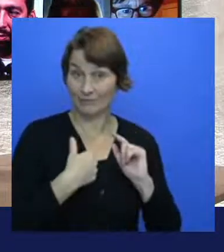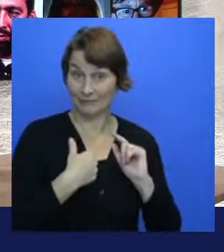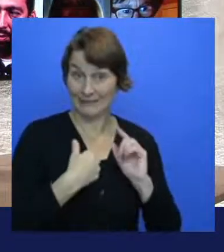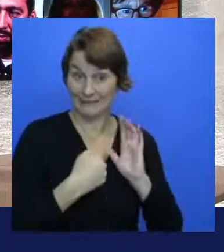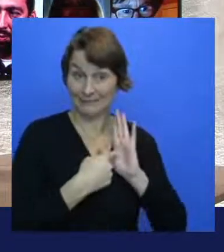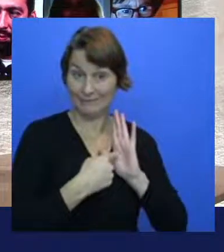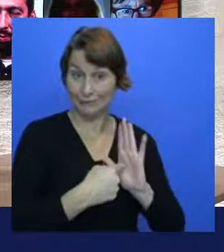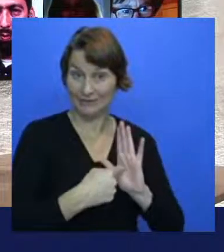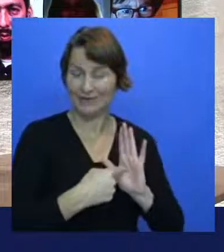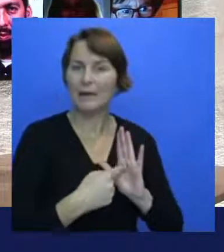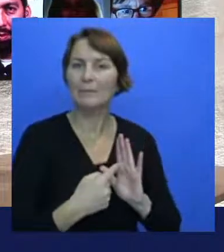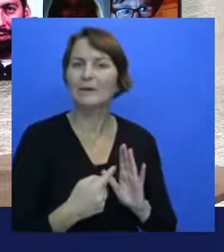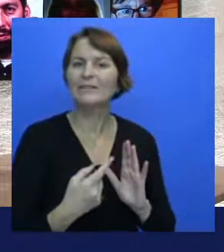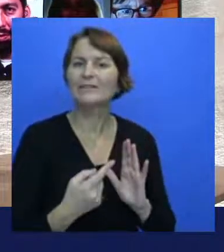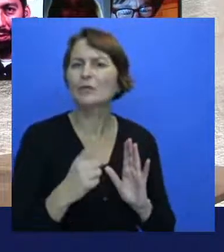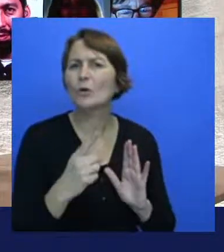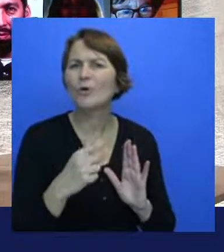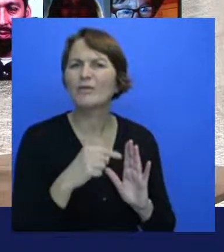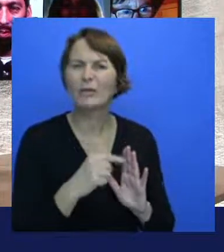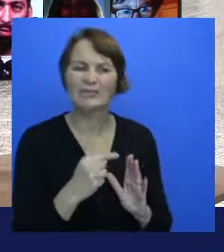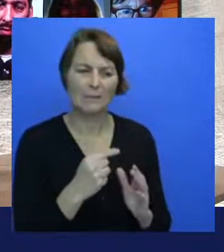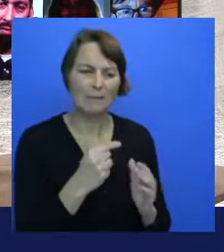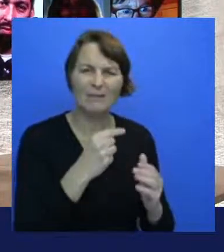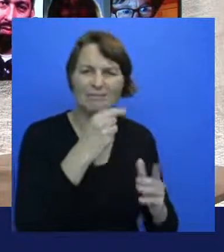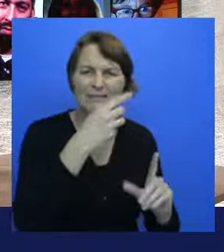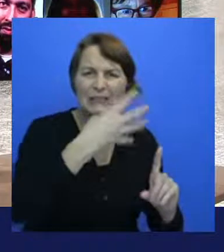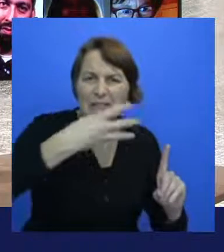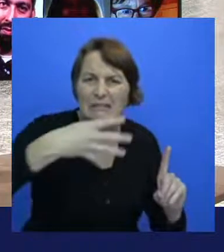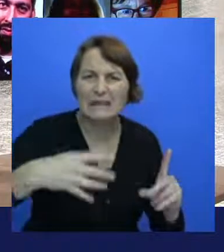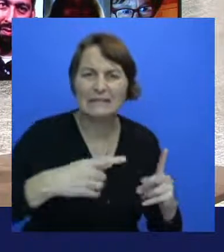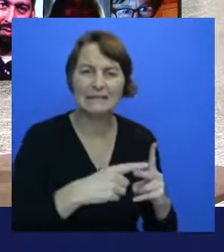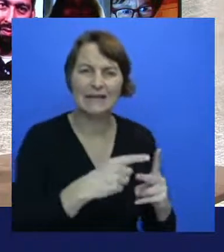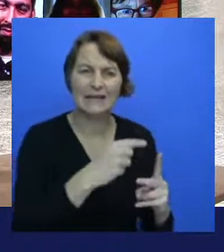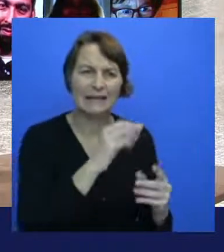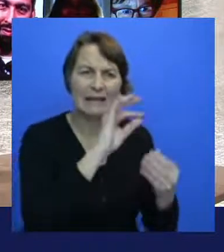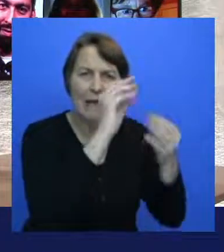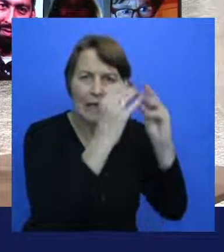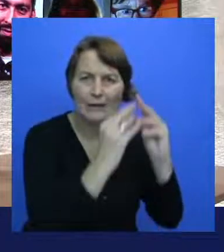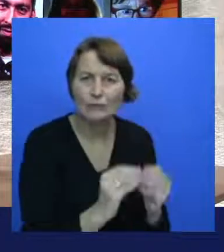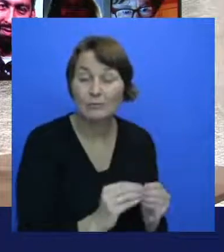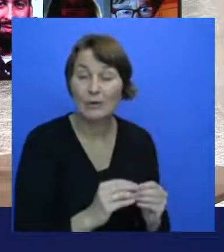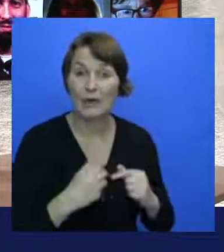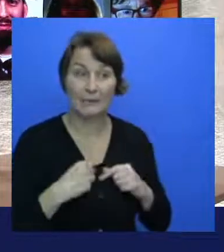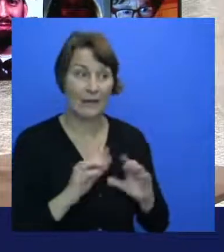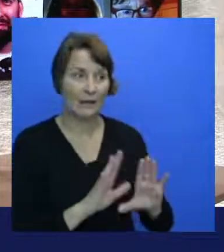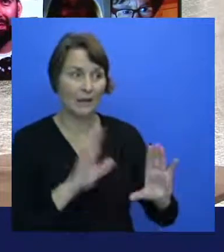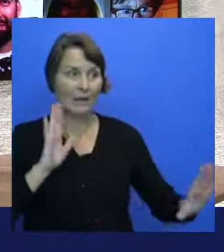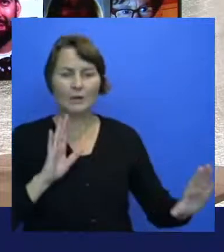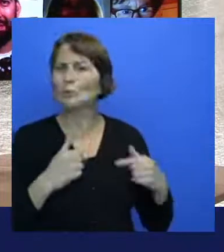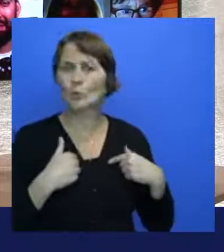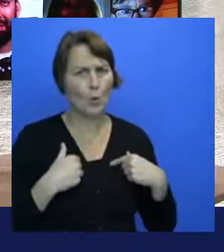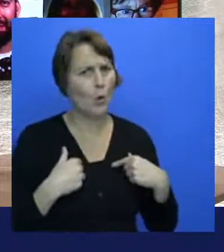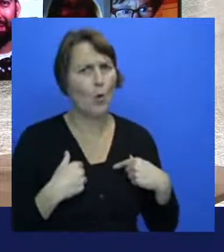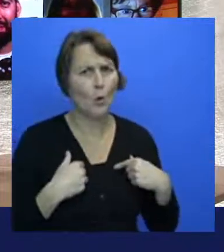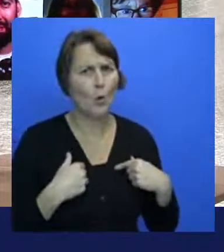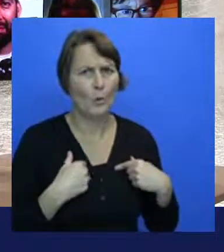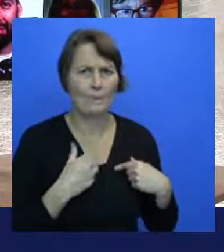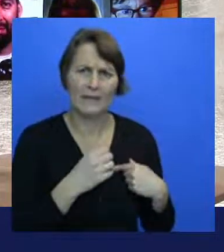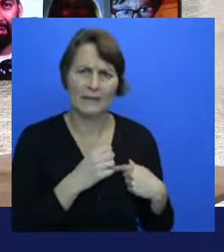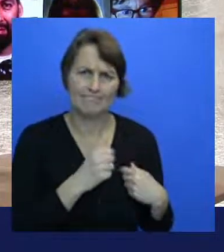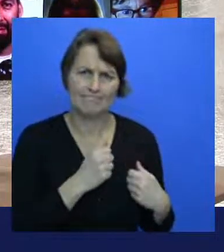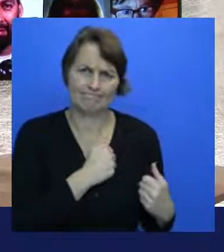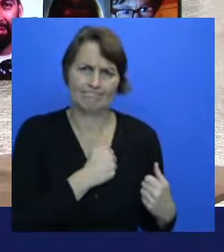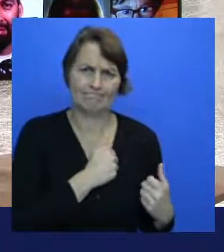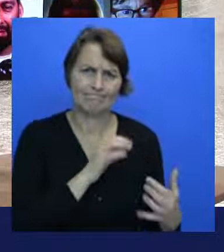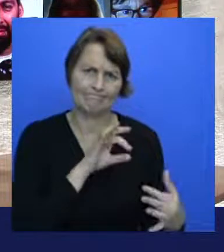linear algebra and statistics because I had those courses in my undergrad.